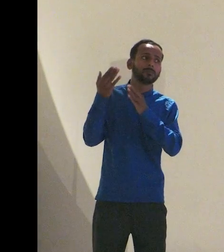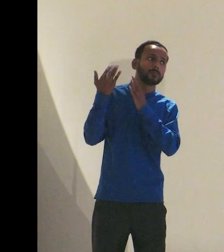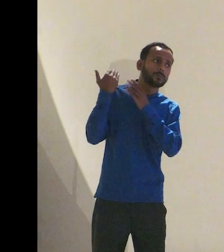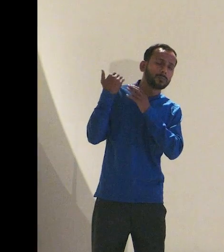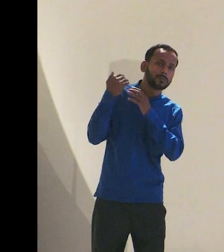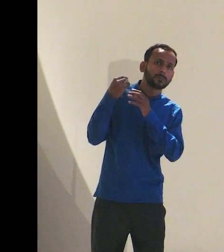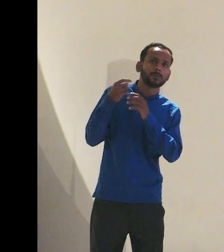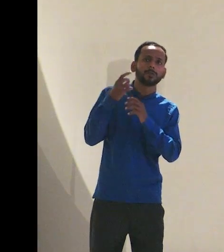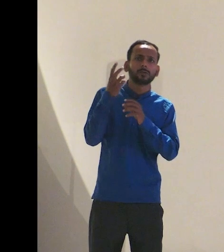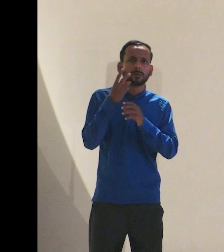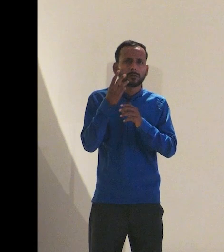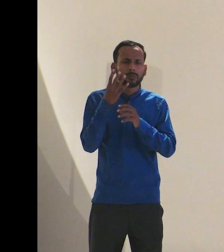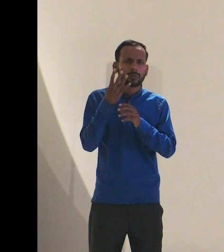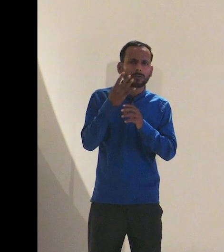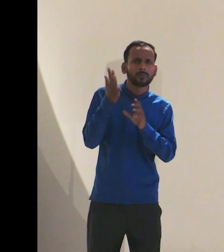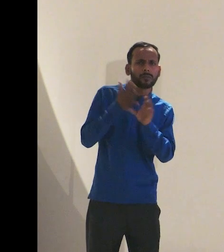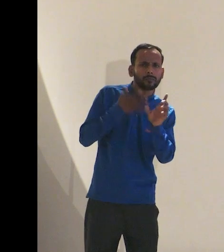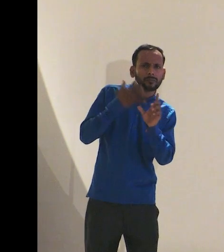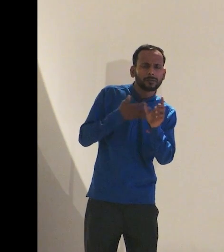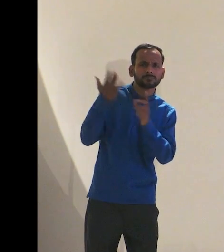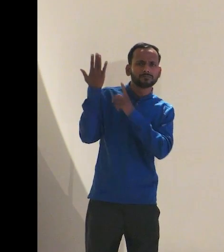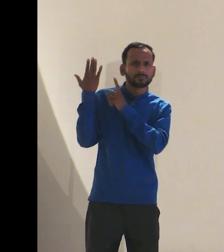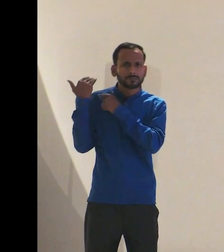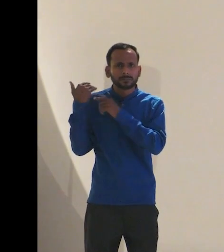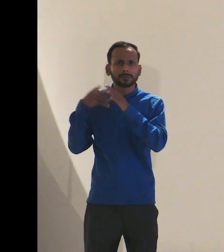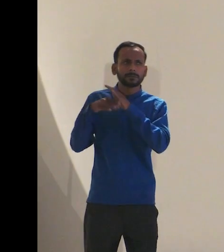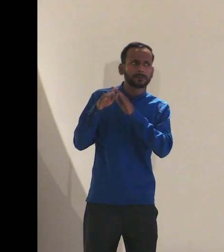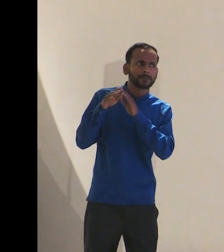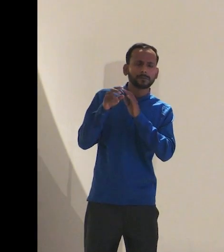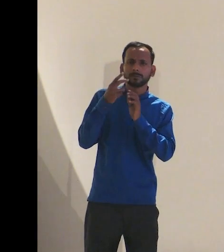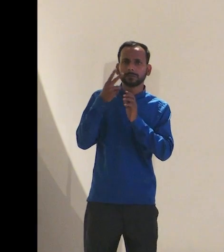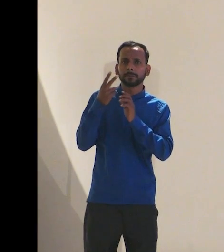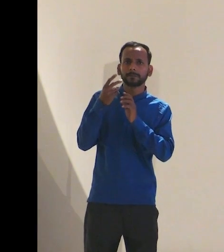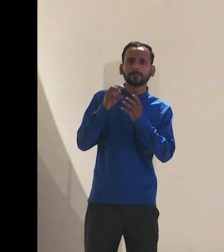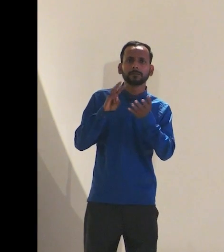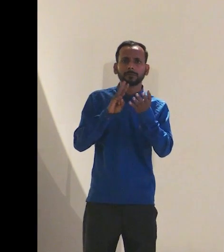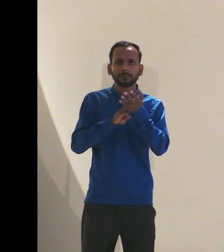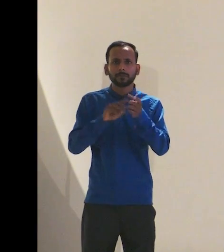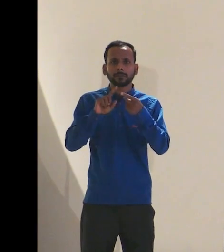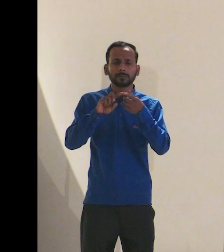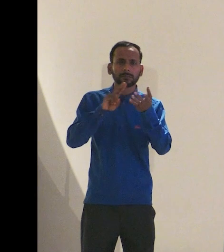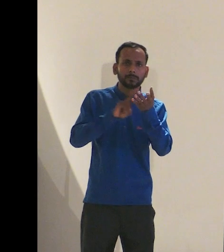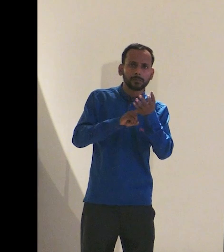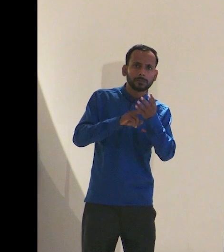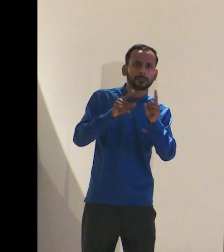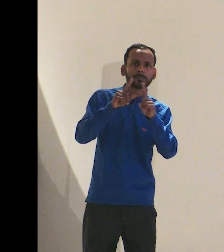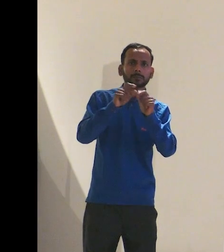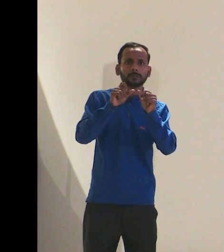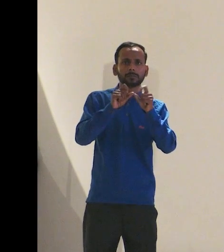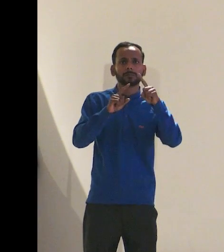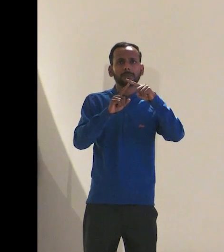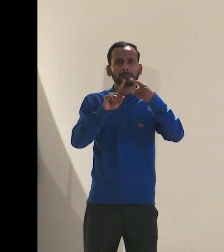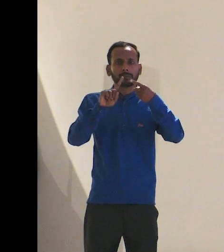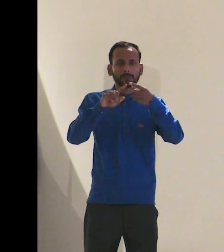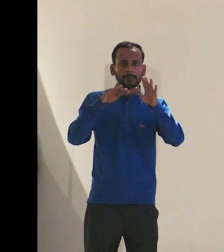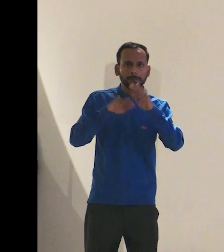years. We are, as we deal with this sort of mandate called decolonization, which now is a